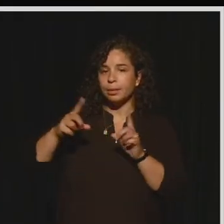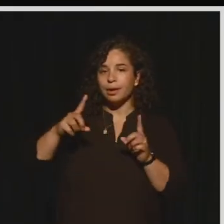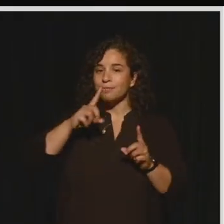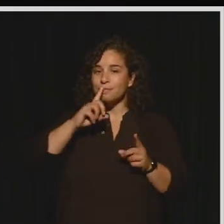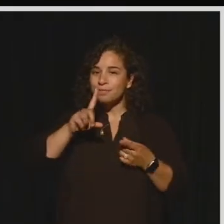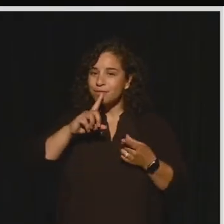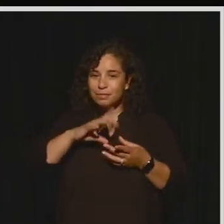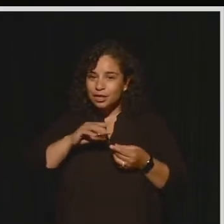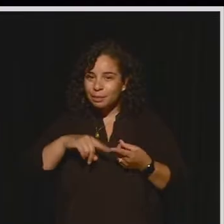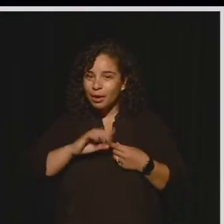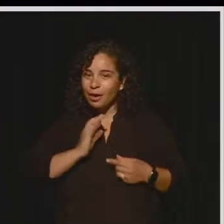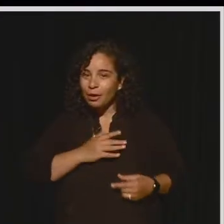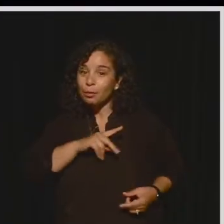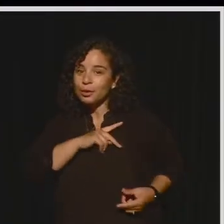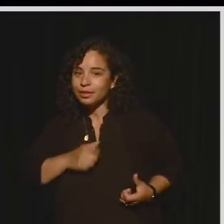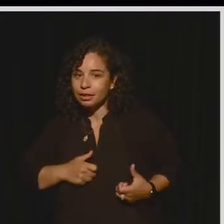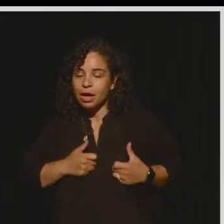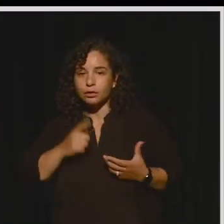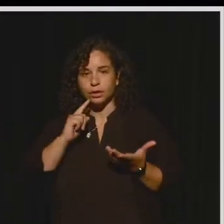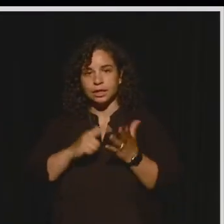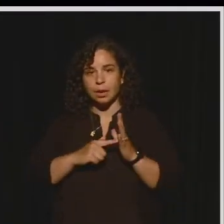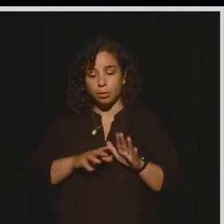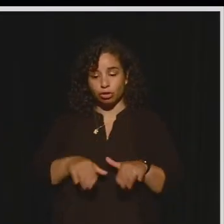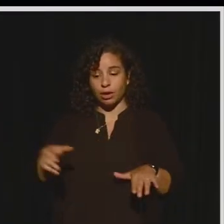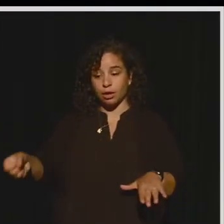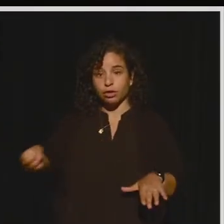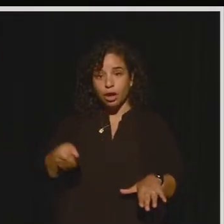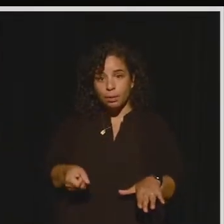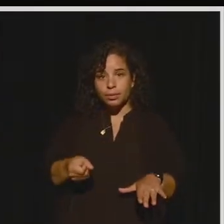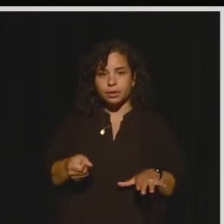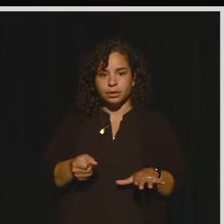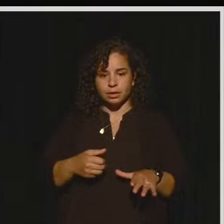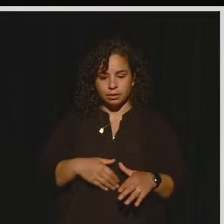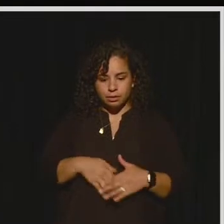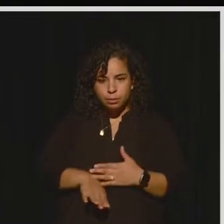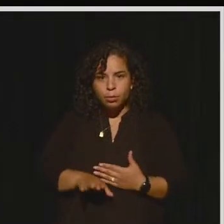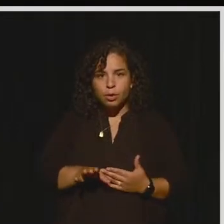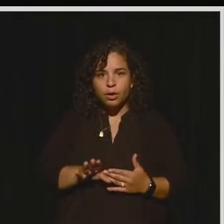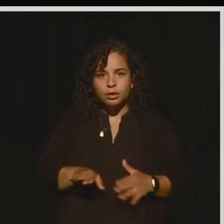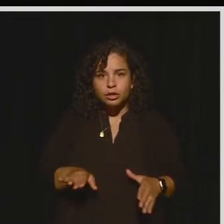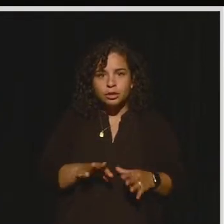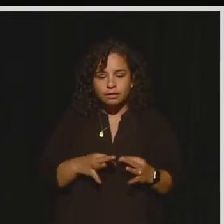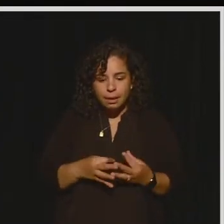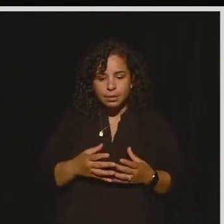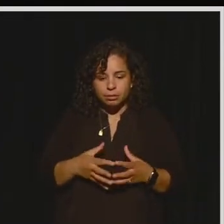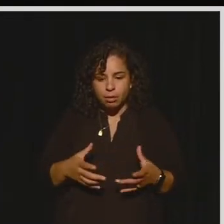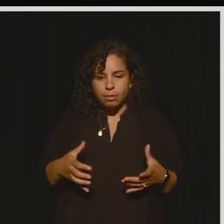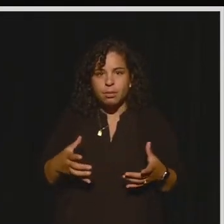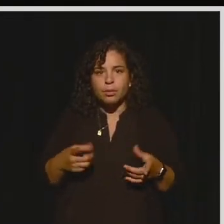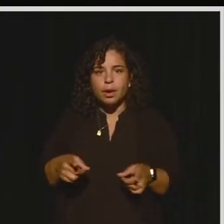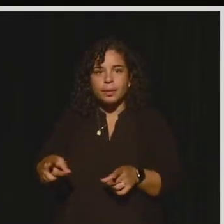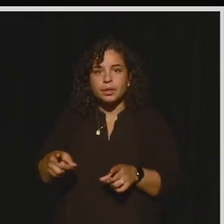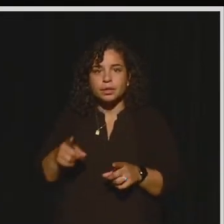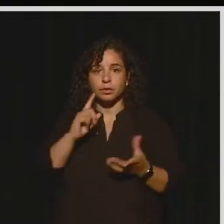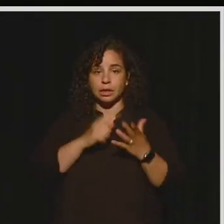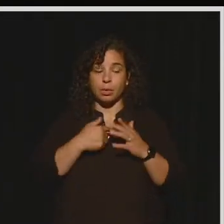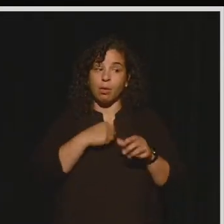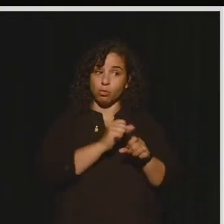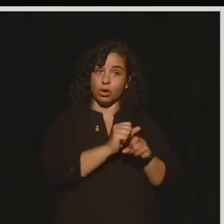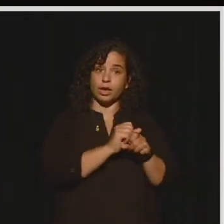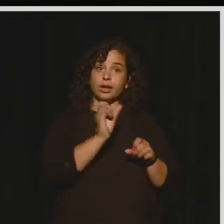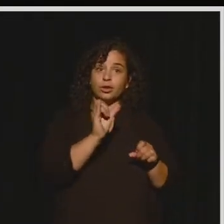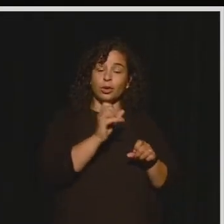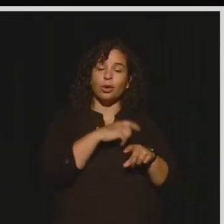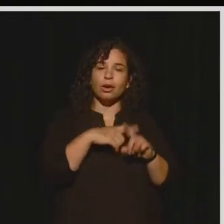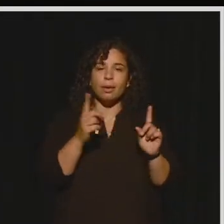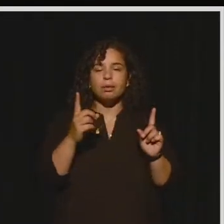having families and kids, and so I'm and working and coming out and work, and obviously, it's one